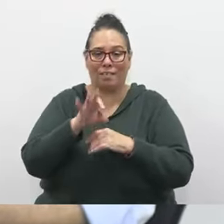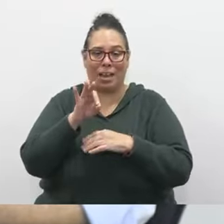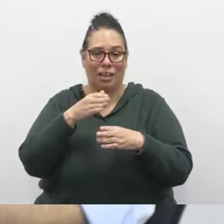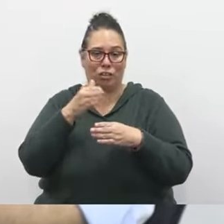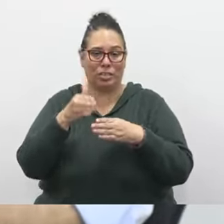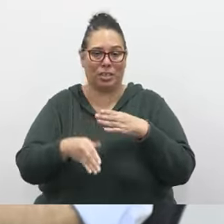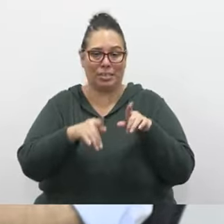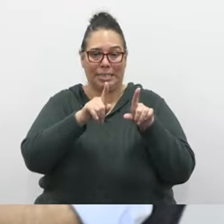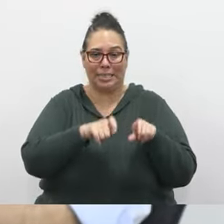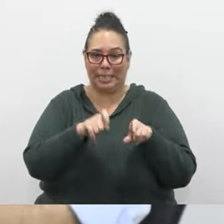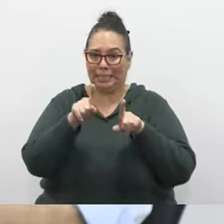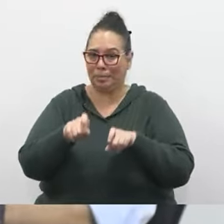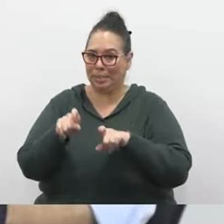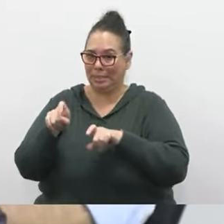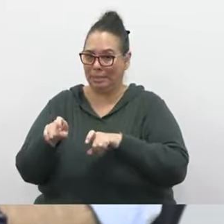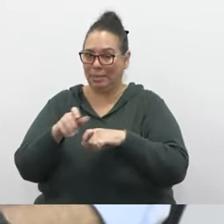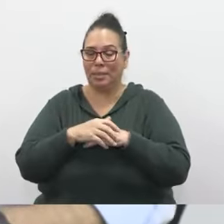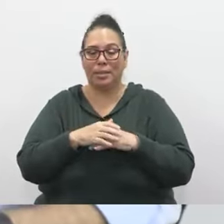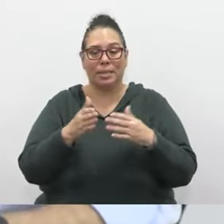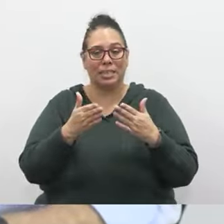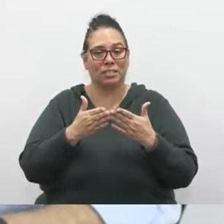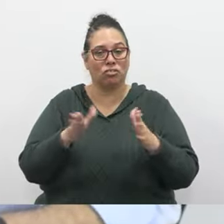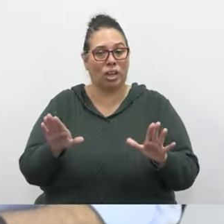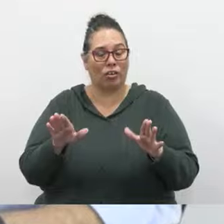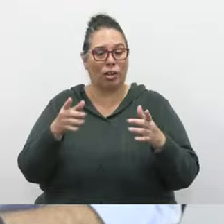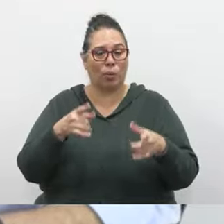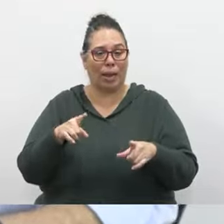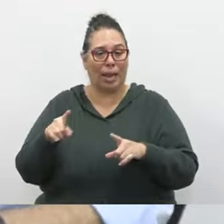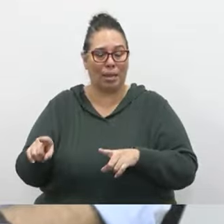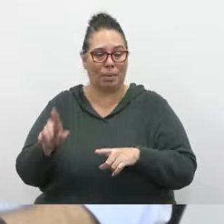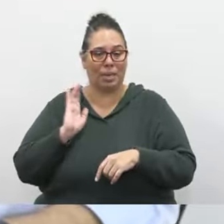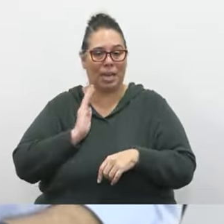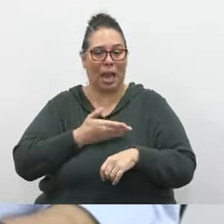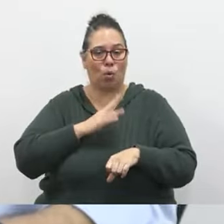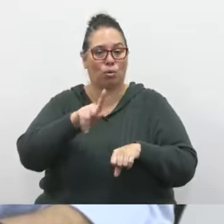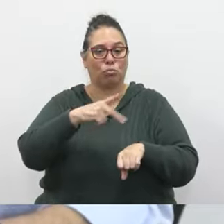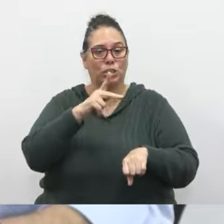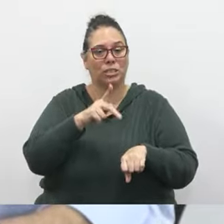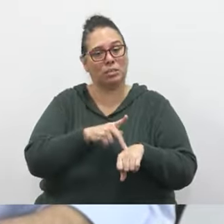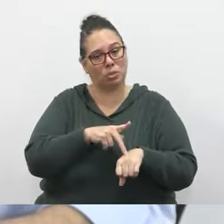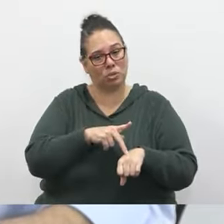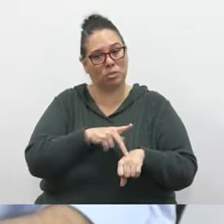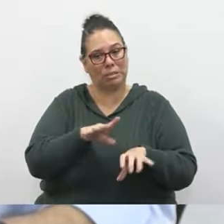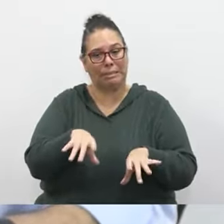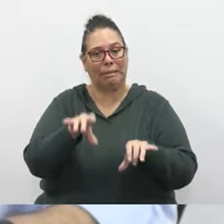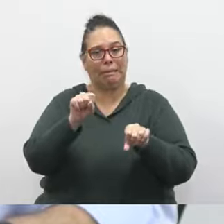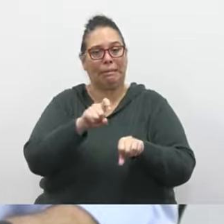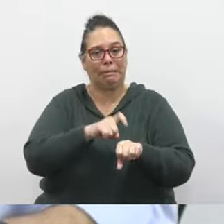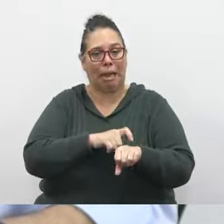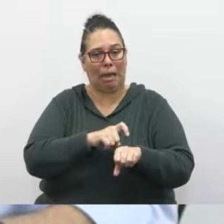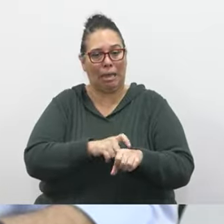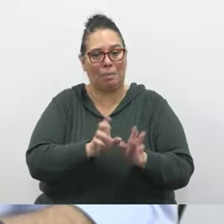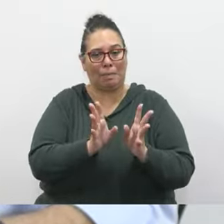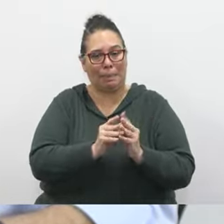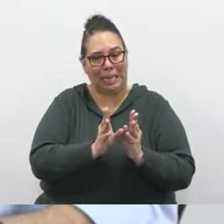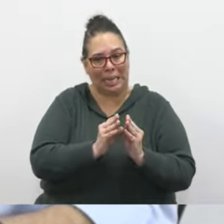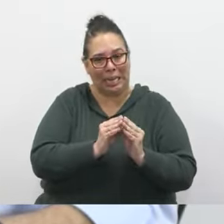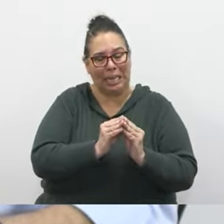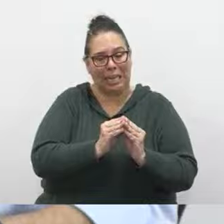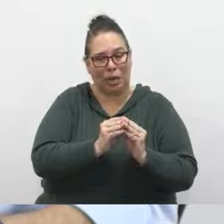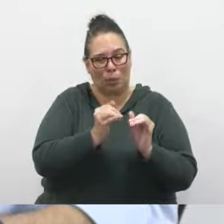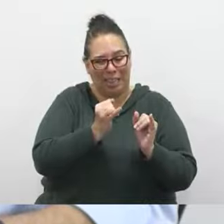the assessments. And generally what happens, our principals spend time either meeting with